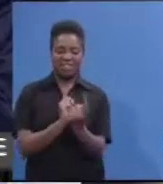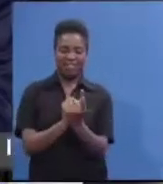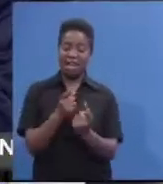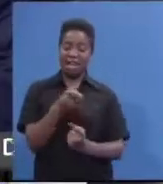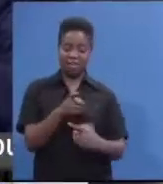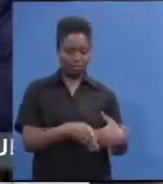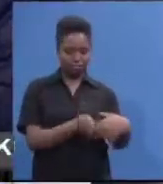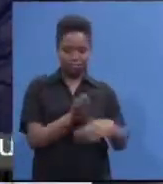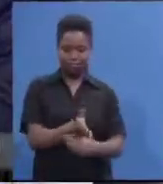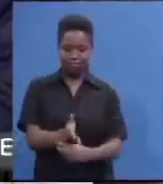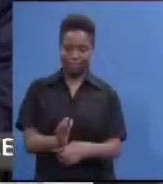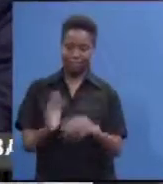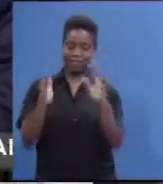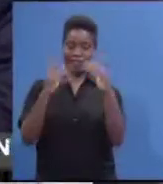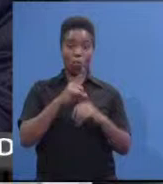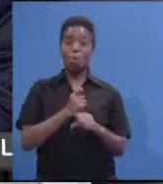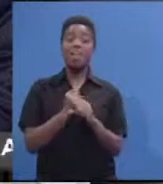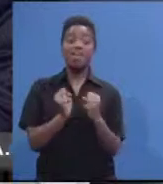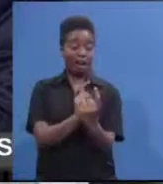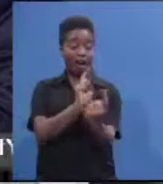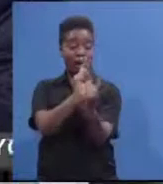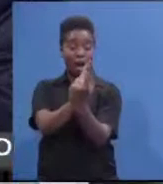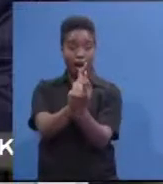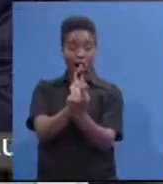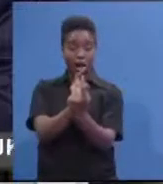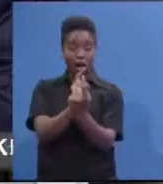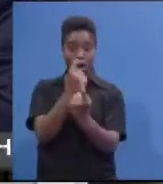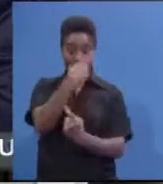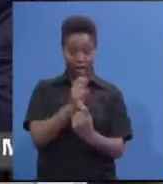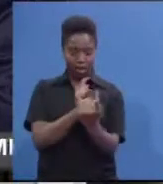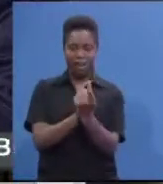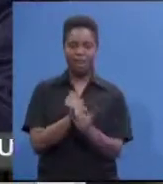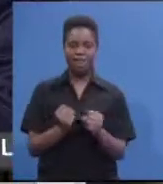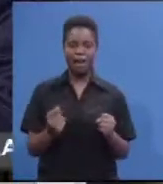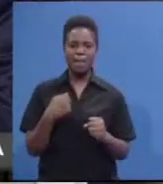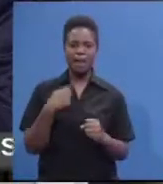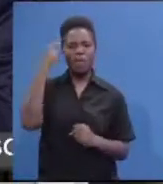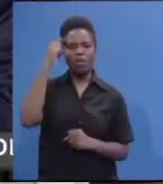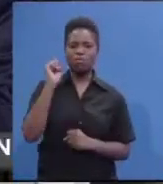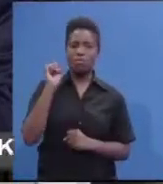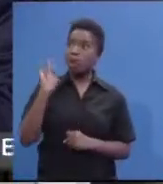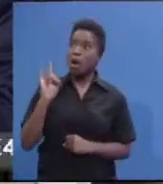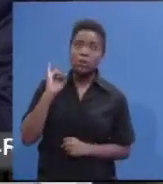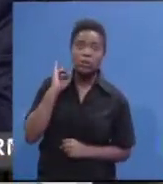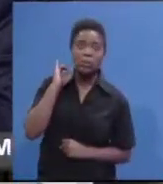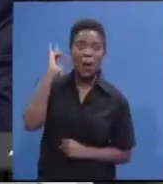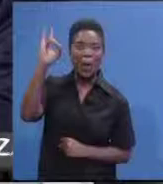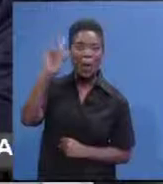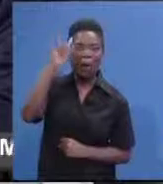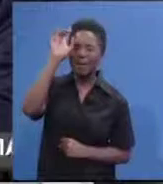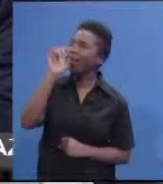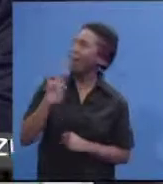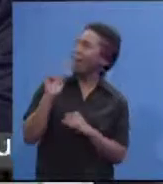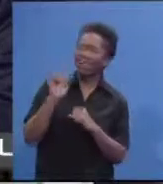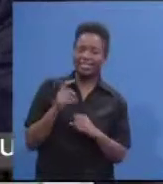never met him, you know, personally, and I had no idea he was that tall, you know, even then. Yes. And then